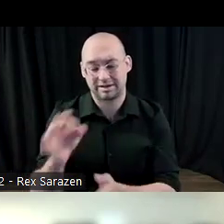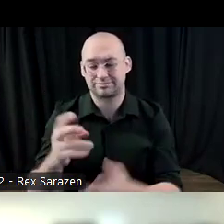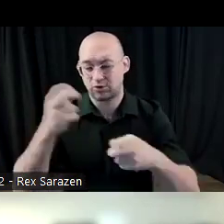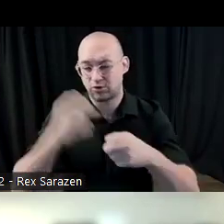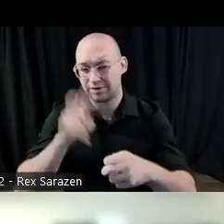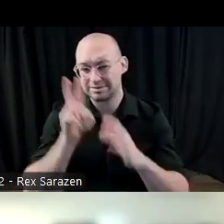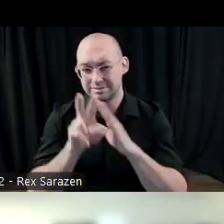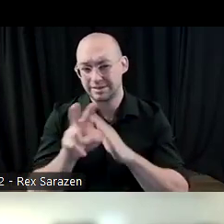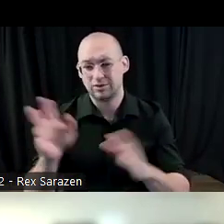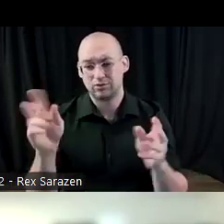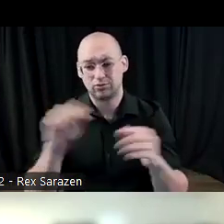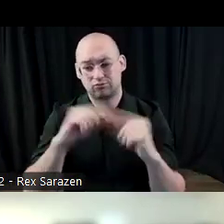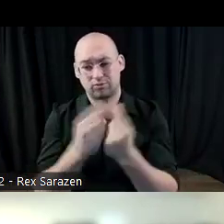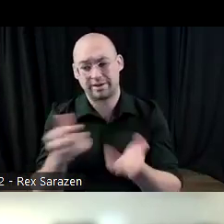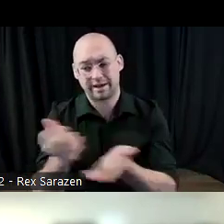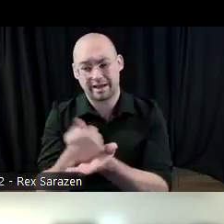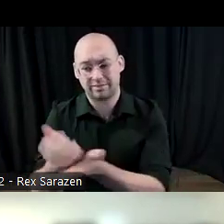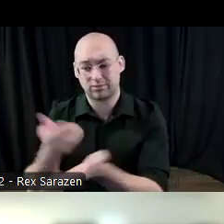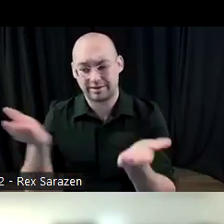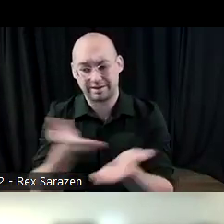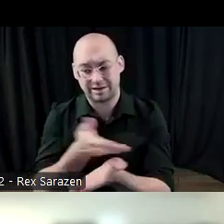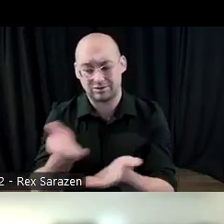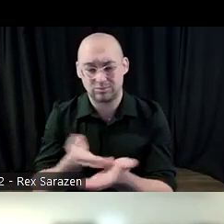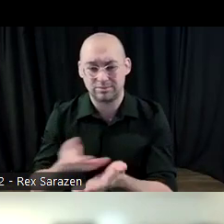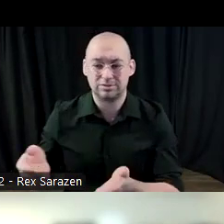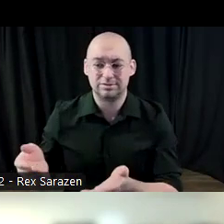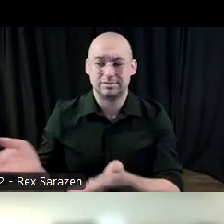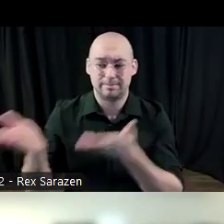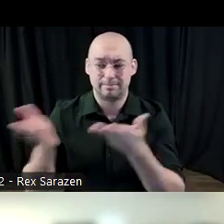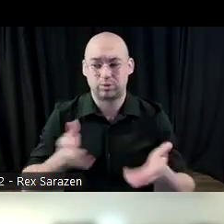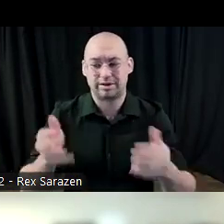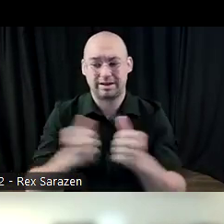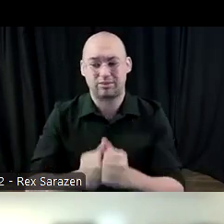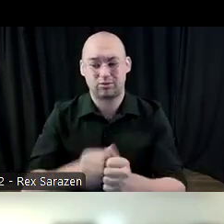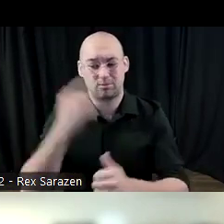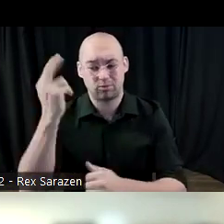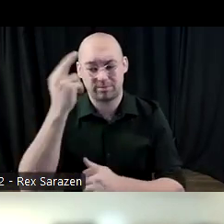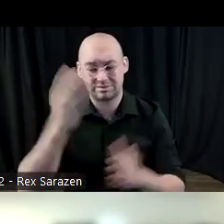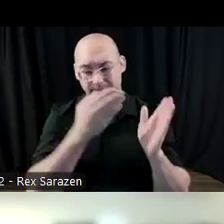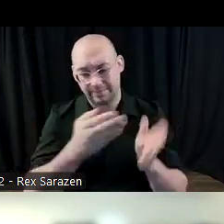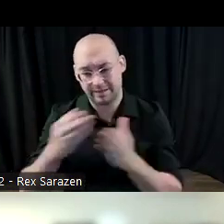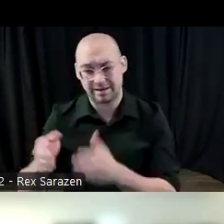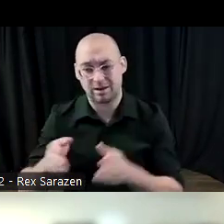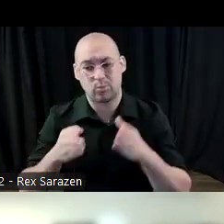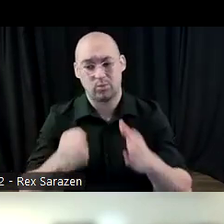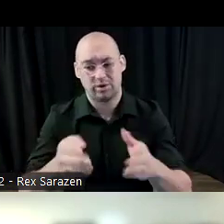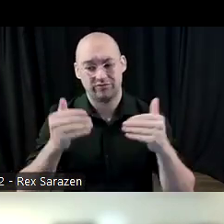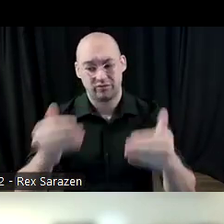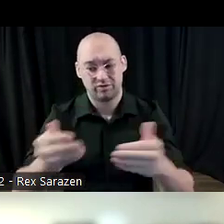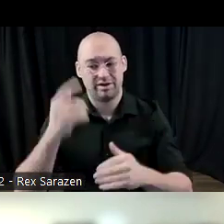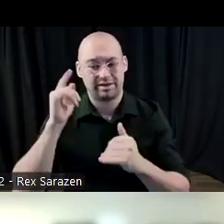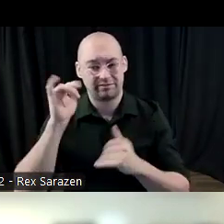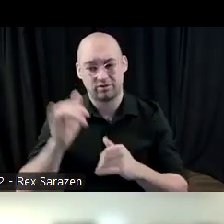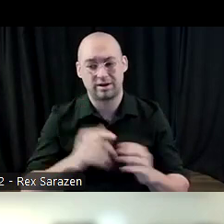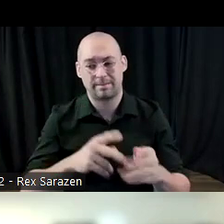group gathered there would be able to draw together a purpose, a plan, a pathway to make California a place to